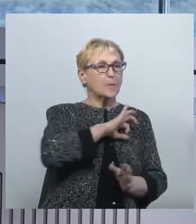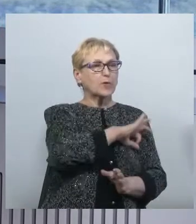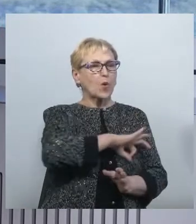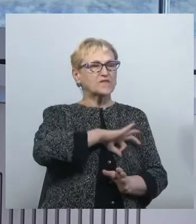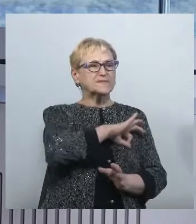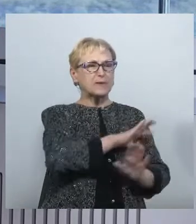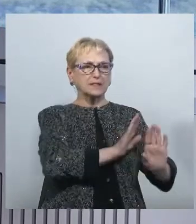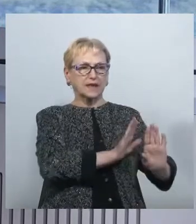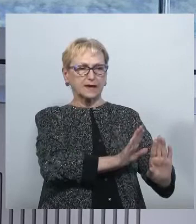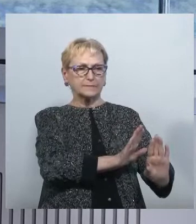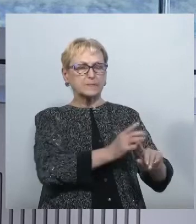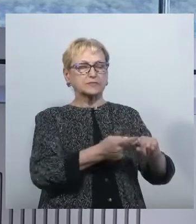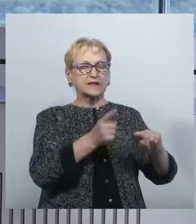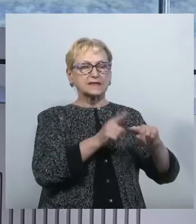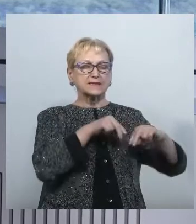is